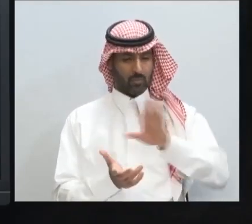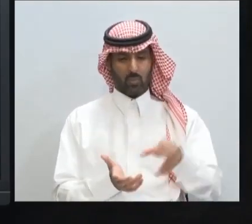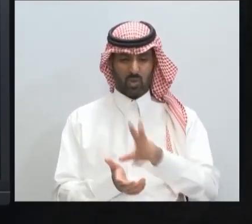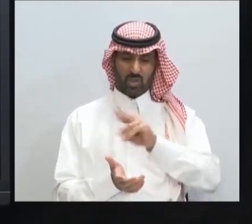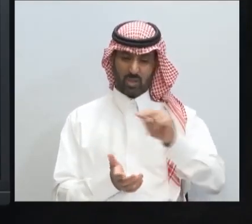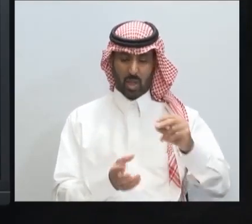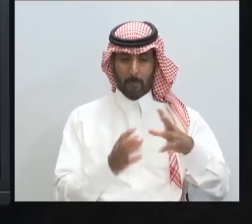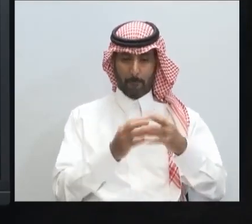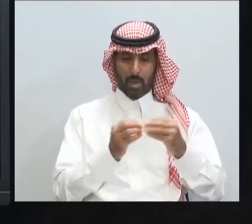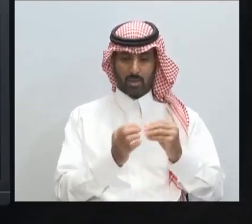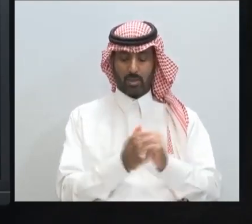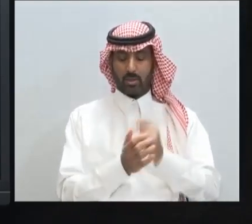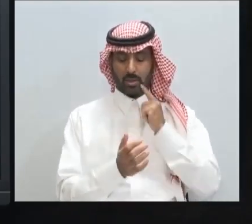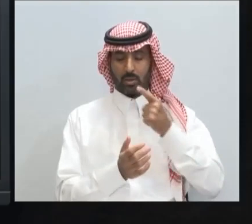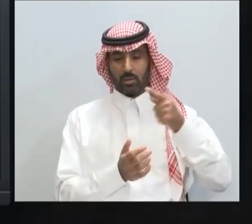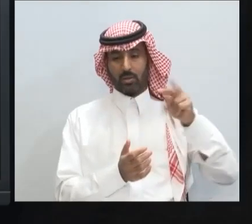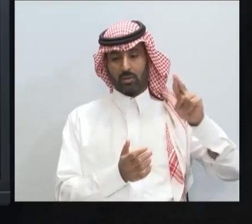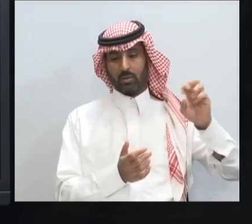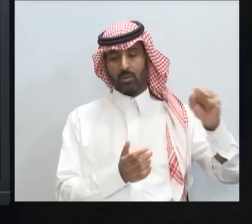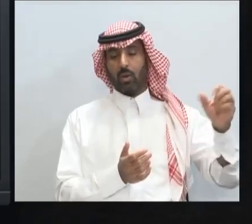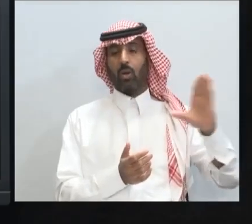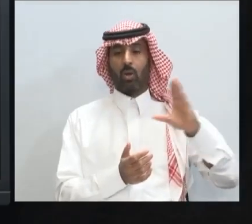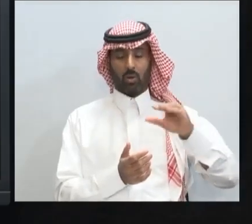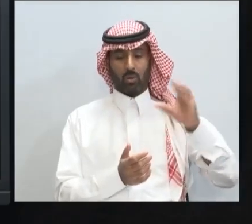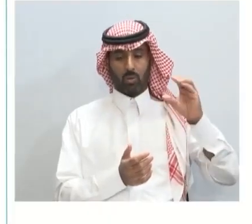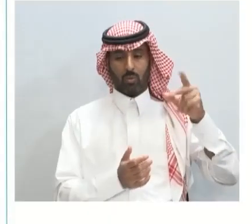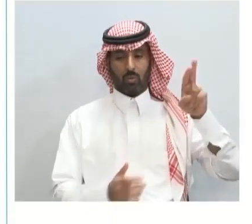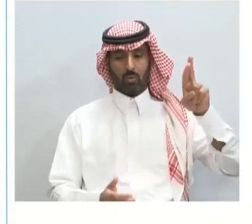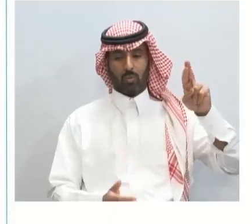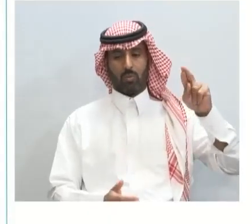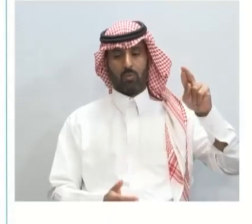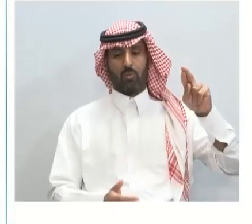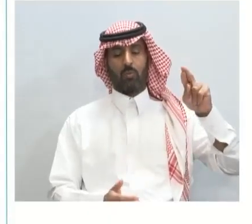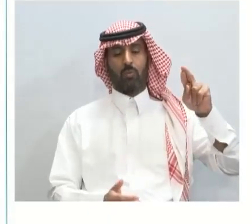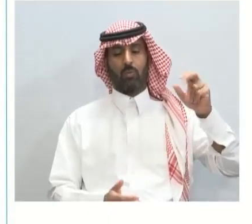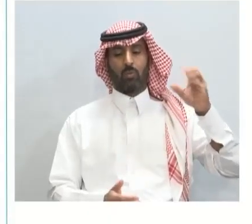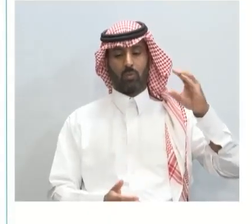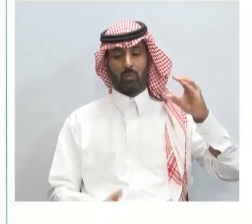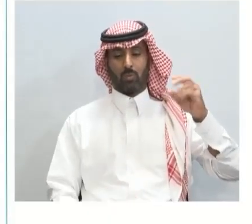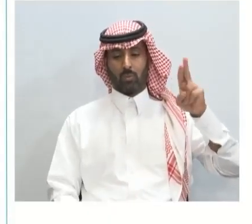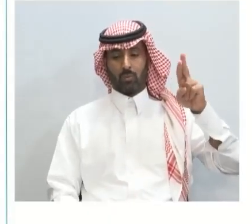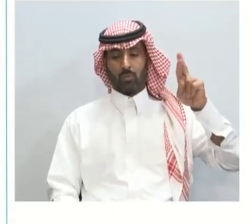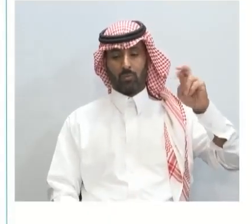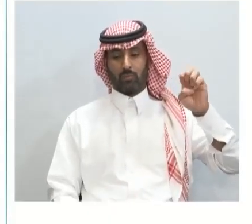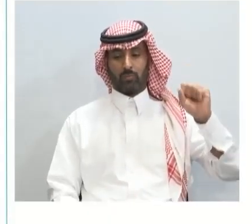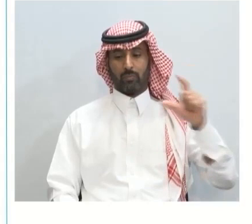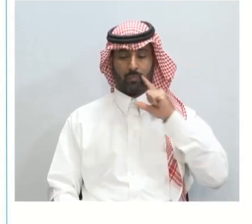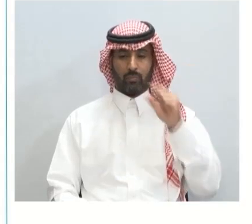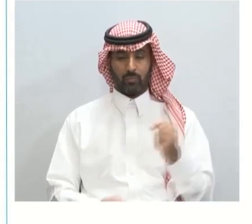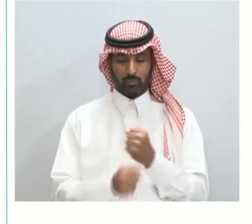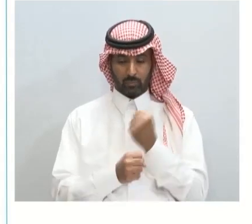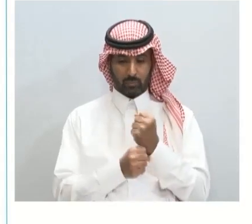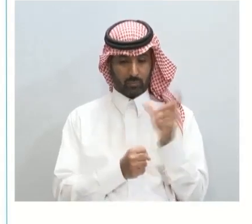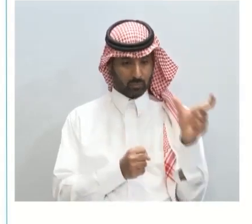same meaning as to cure it, to have a cure for it. Continuing the vocabulary practice